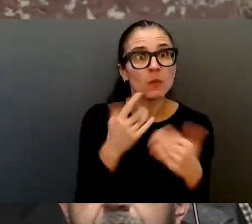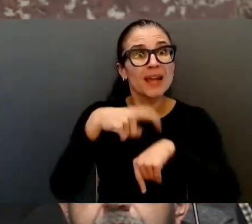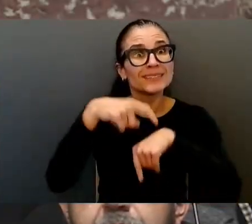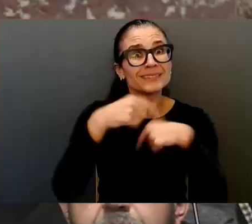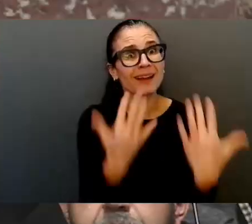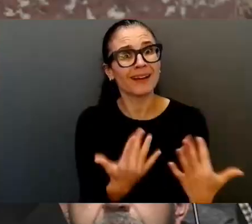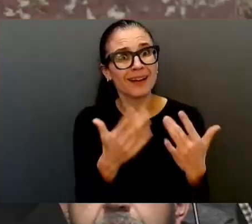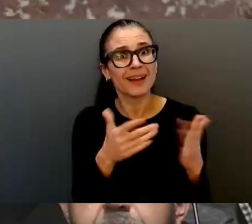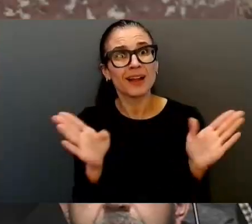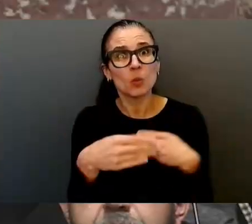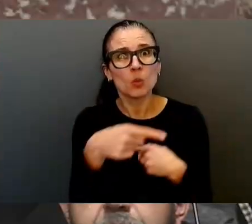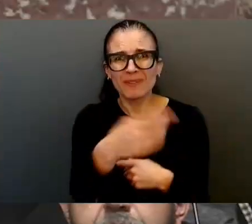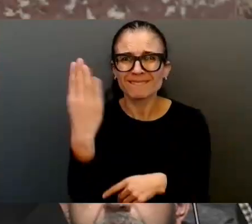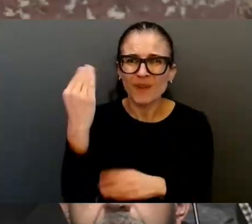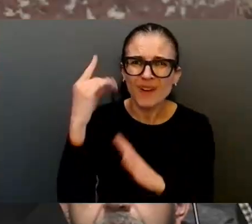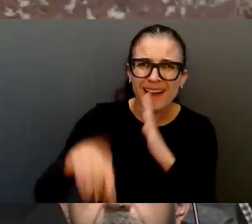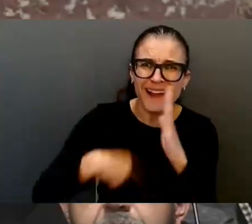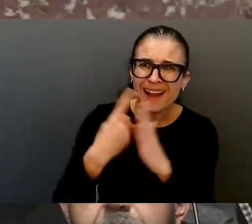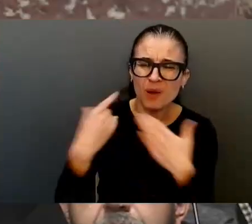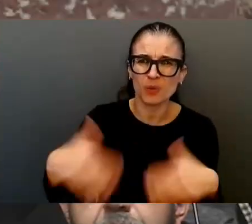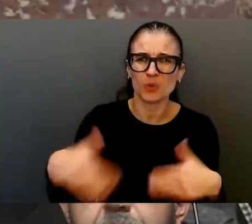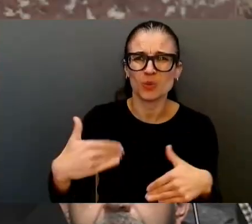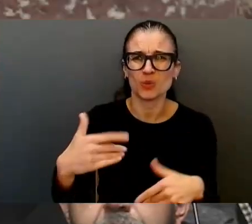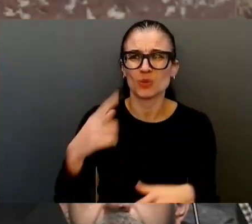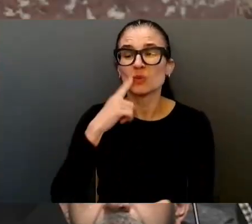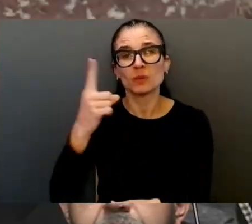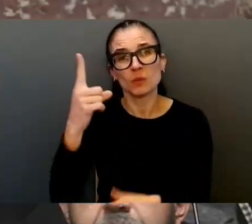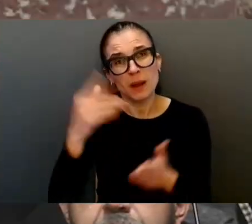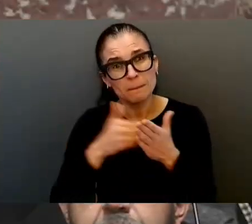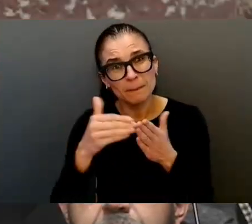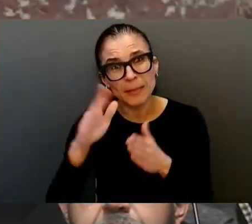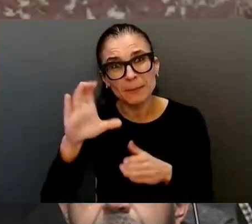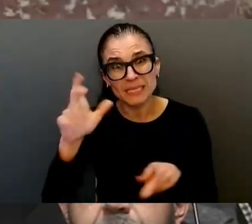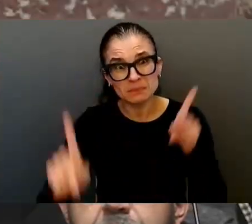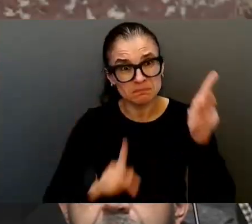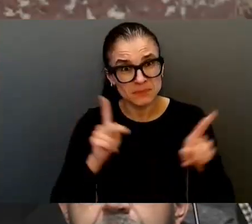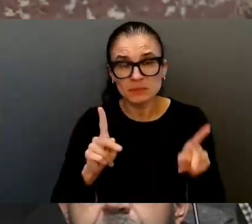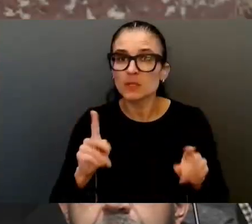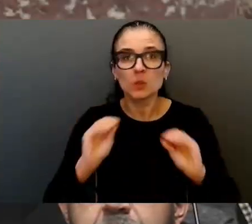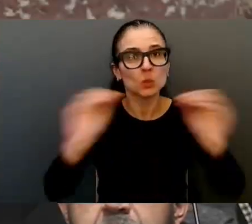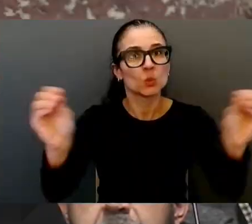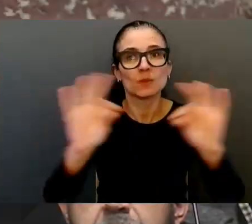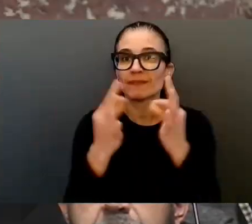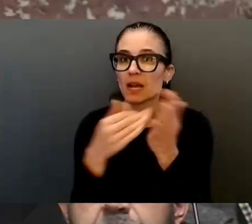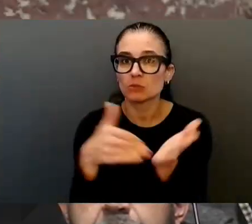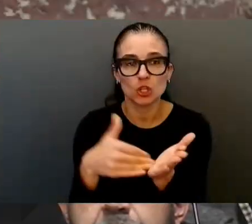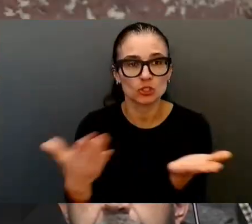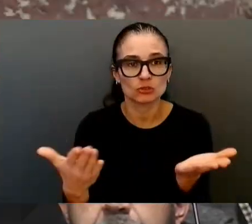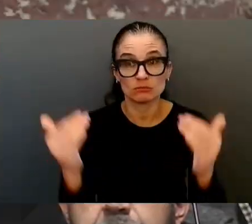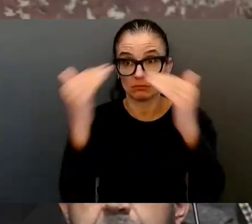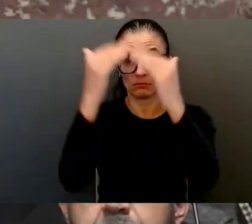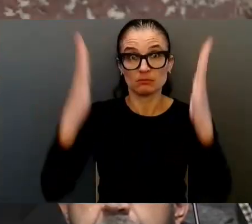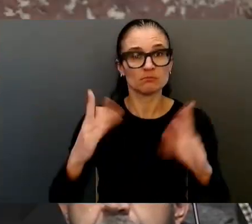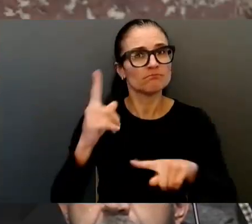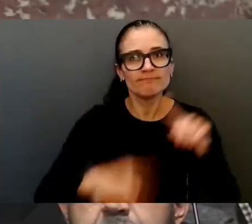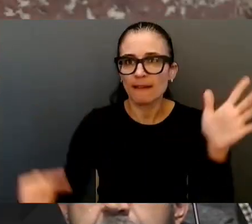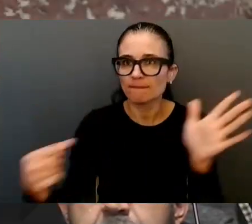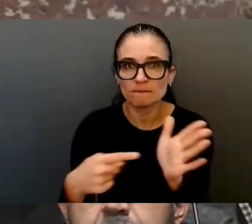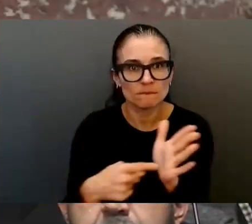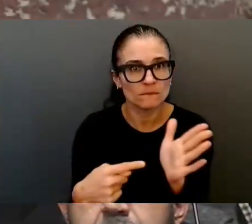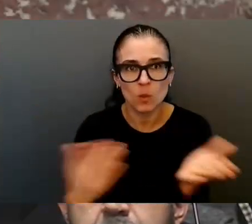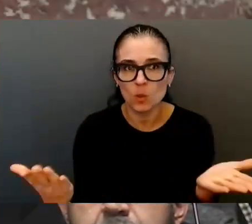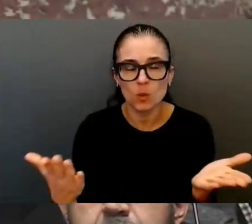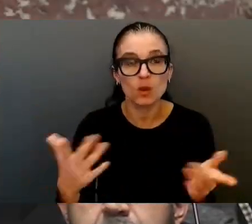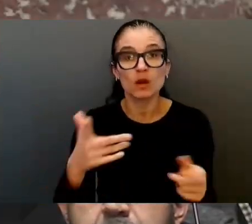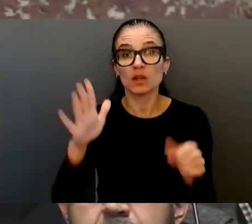Schools are crowded and teachers are overwhelmed. The Premier has admitted that the temporary foreign worker program